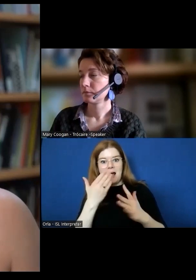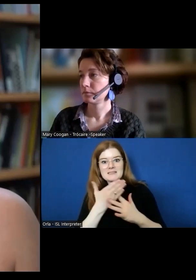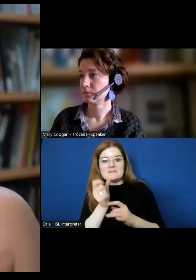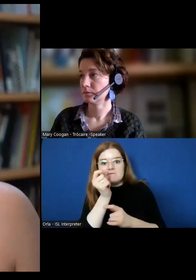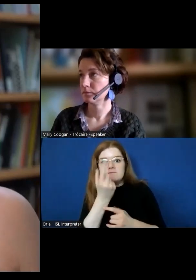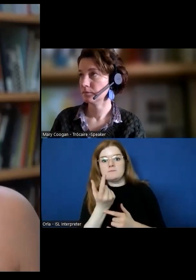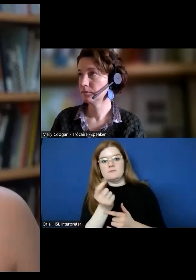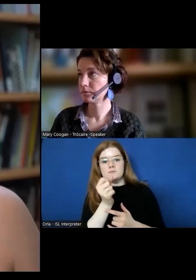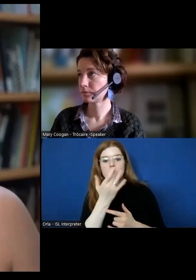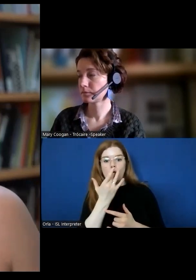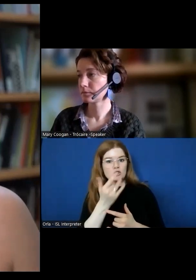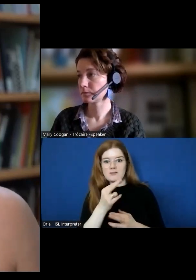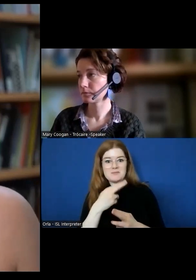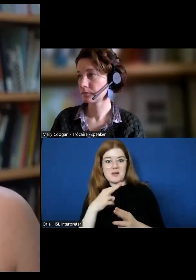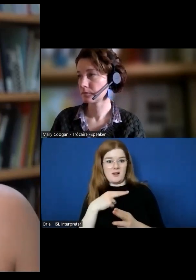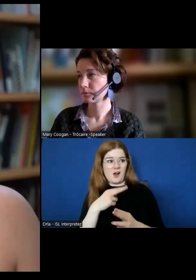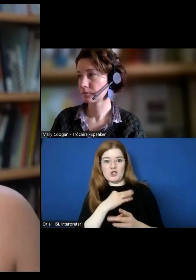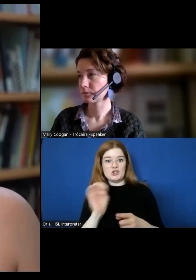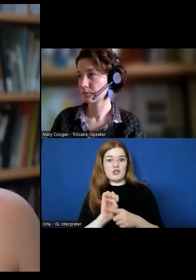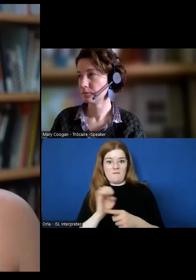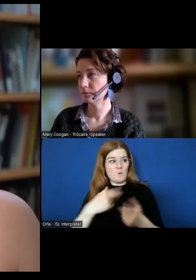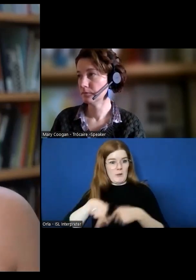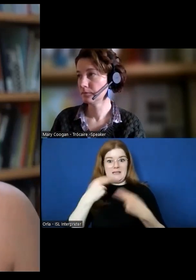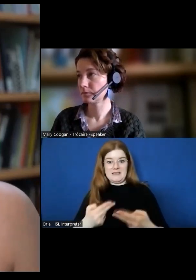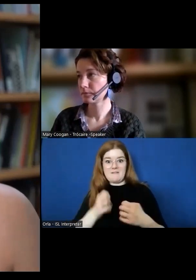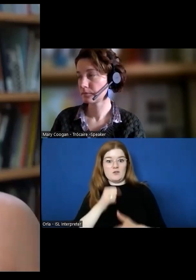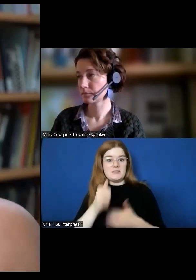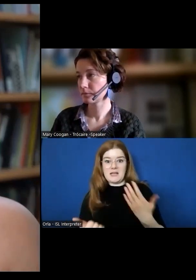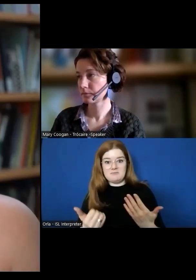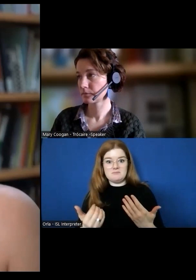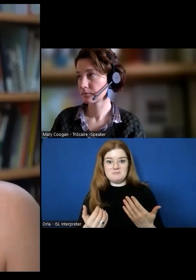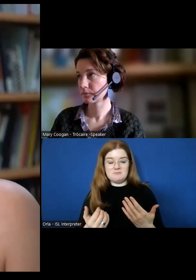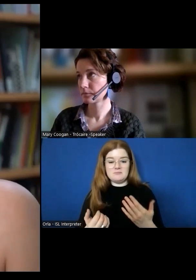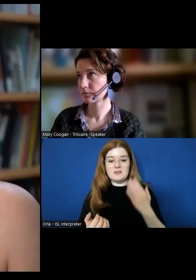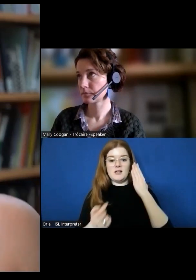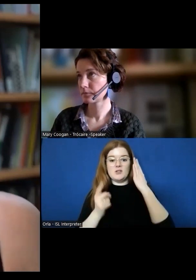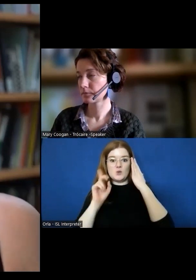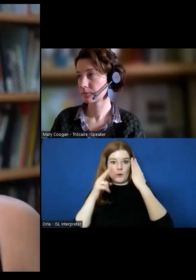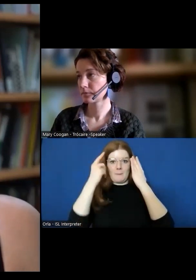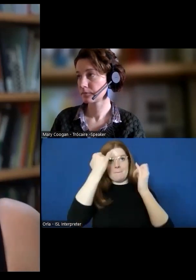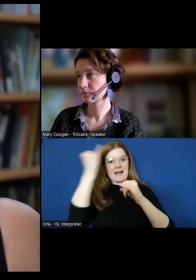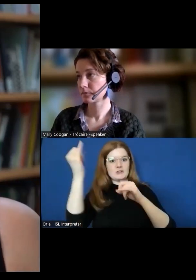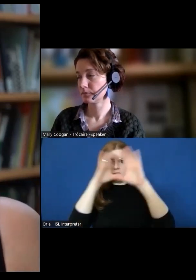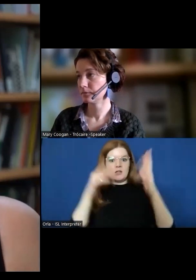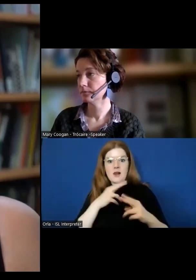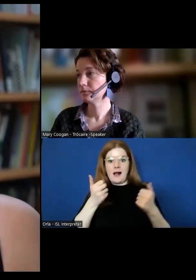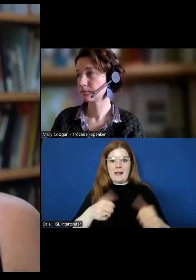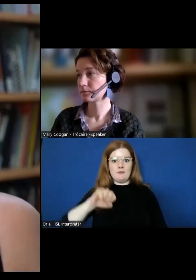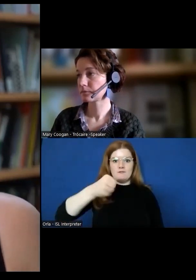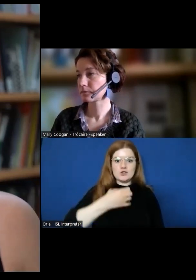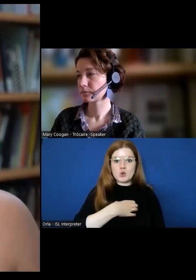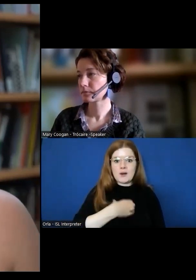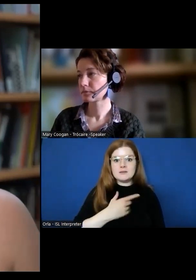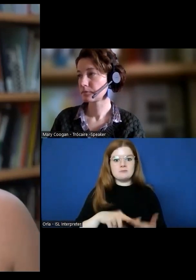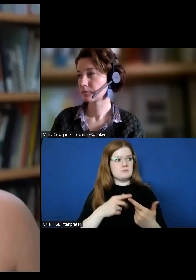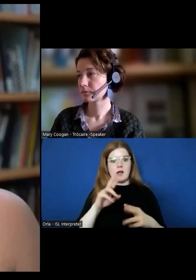small quantities that are nowhere near enough to what we need on a day-to-day basis. So imagine not being able to flush your toilet, not being